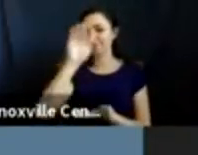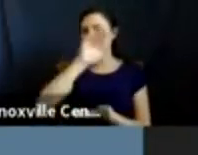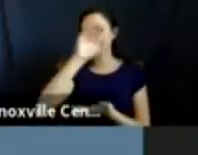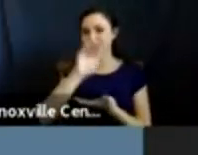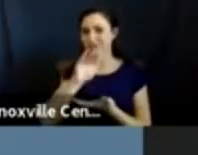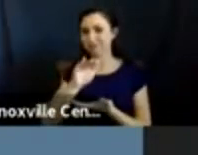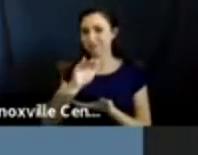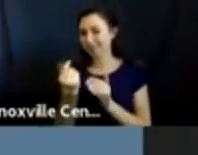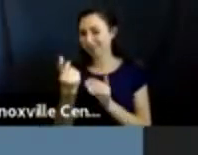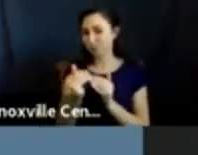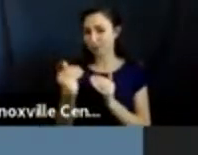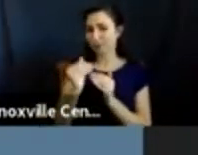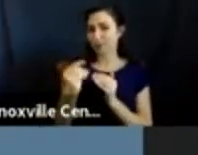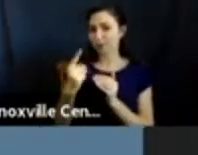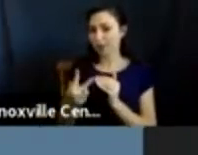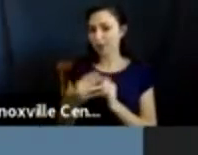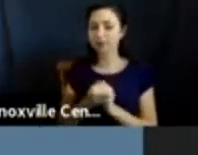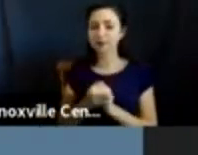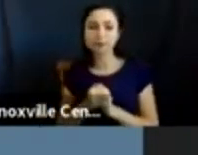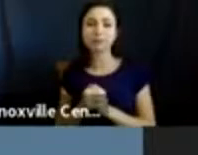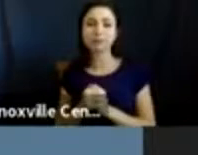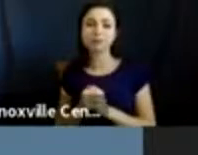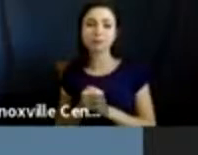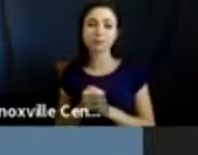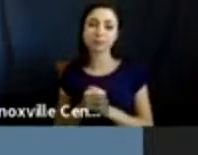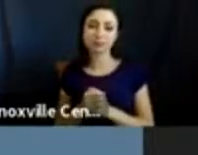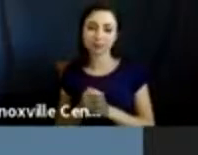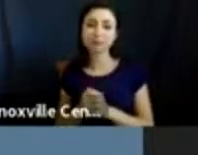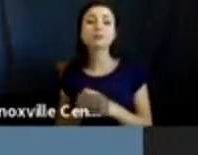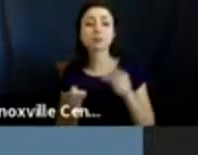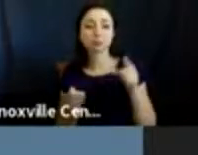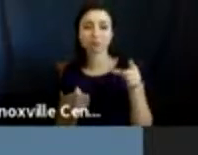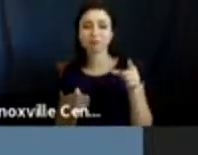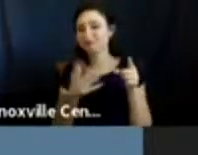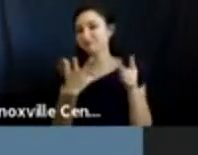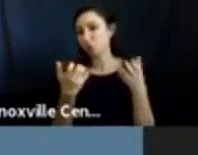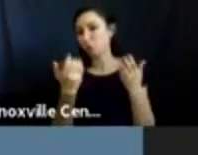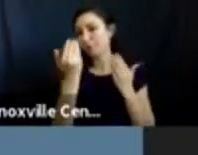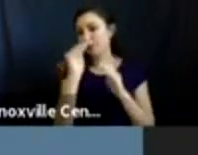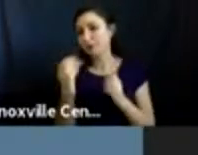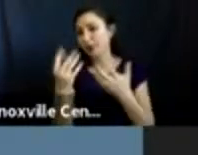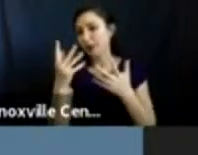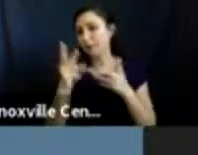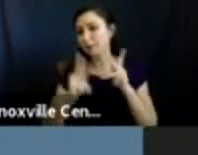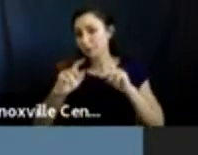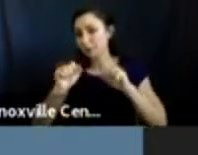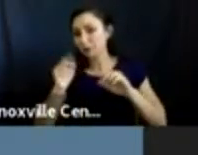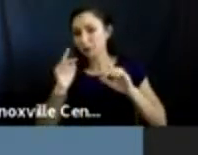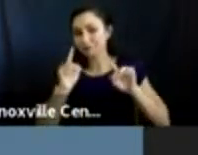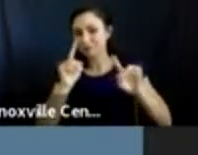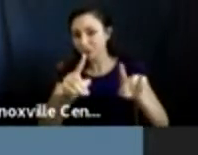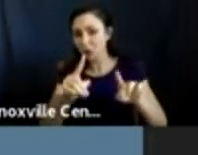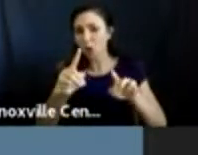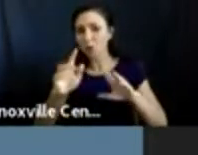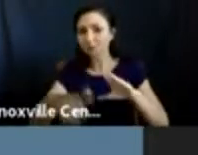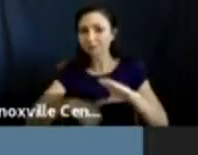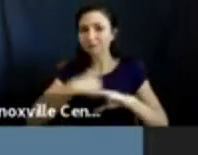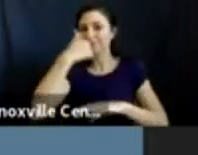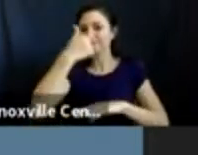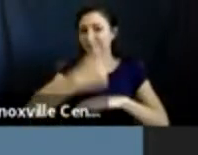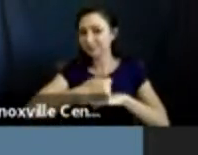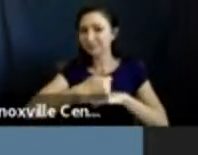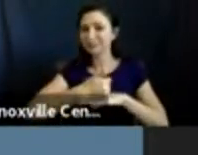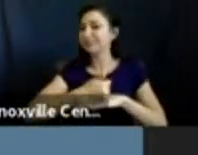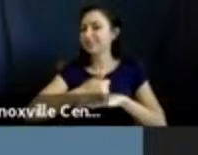over half of respondents, would like businesses to limit the number of patrons, install plastic barriers, and allow remote